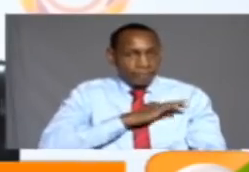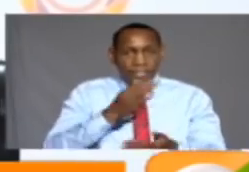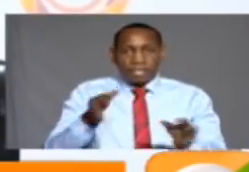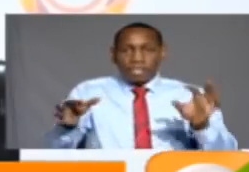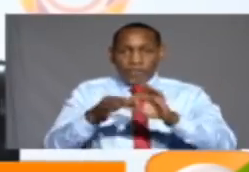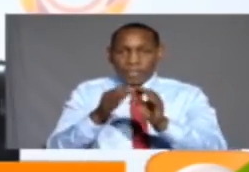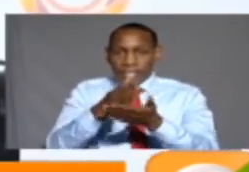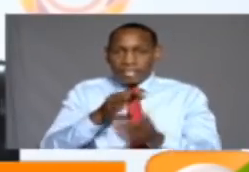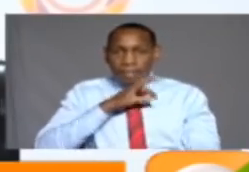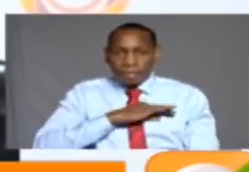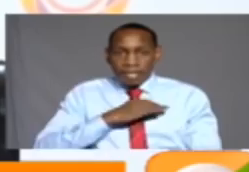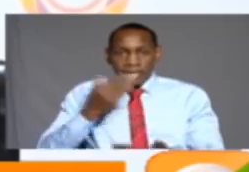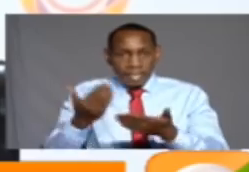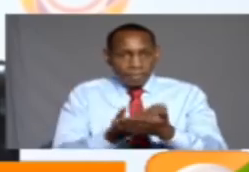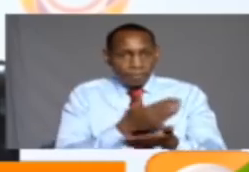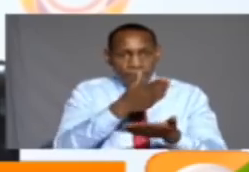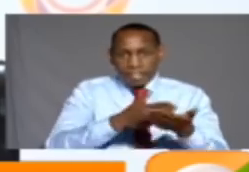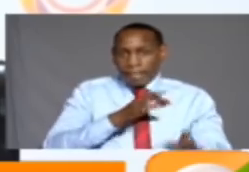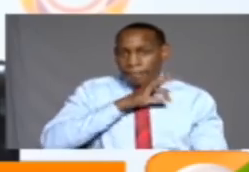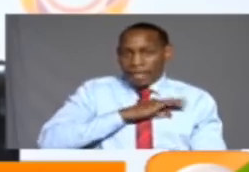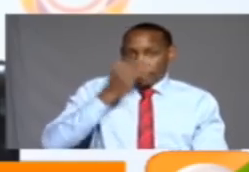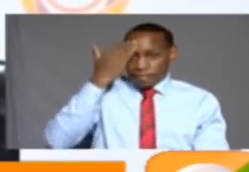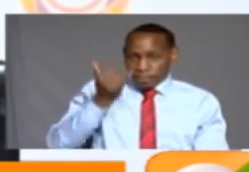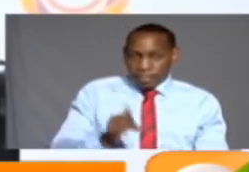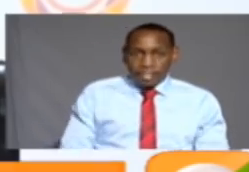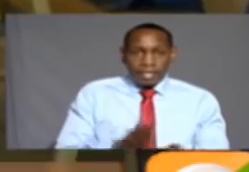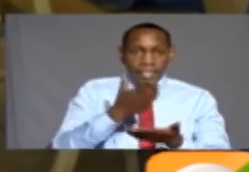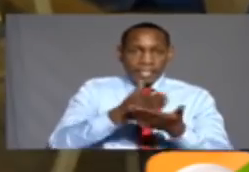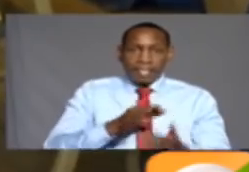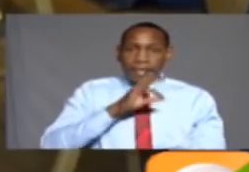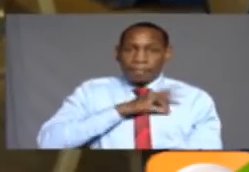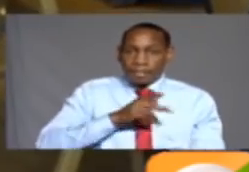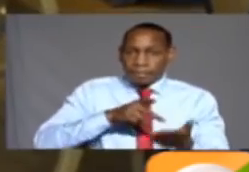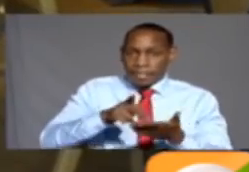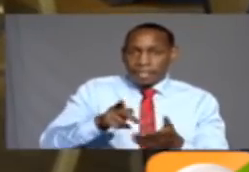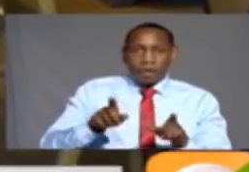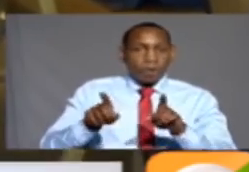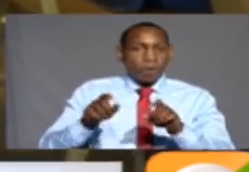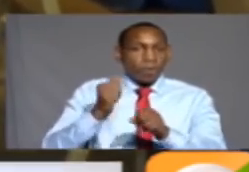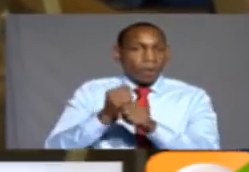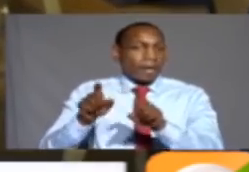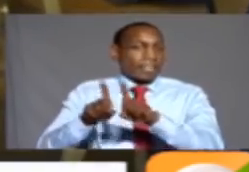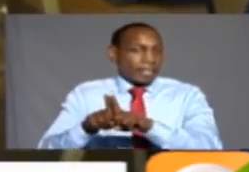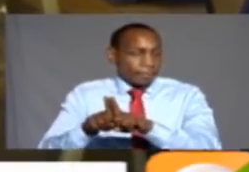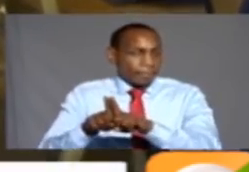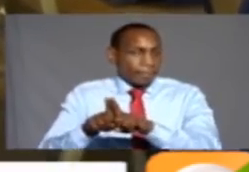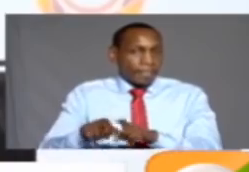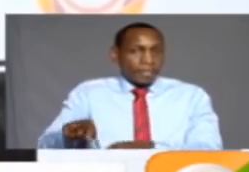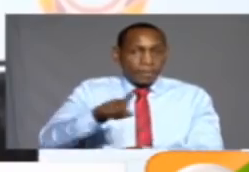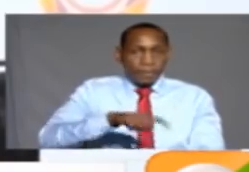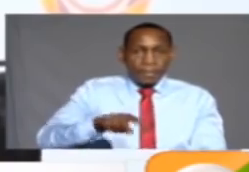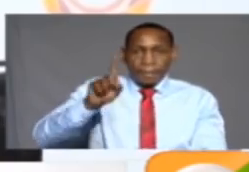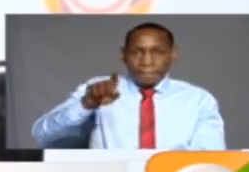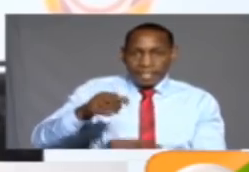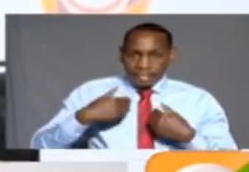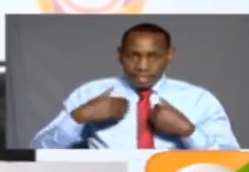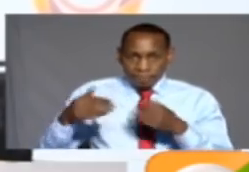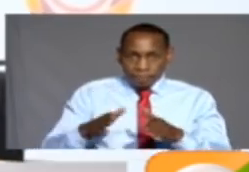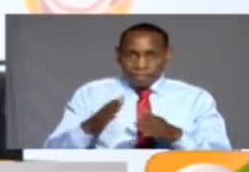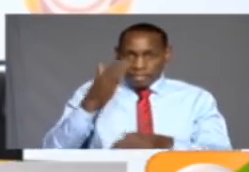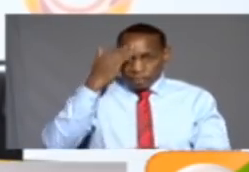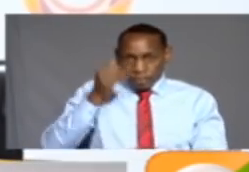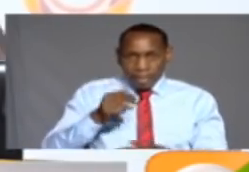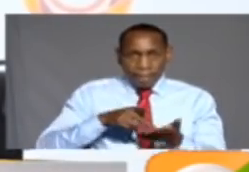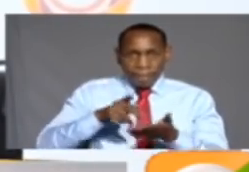them, eliminate some of them, because some allowances are being paid for the work you do. So we need to find a way, why should I pay you an